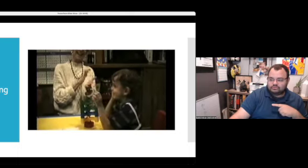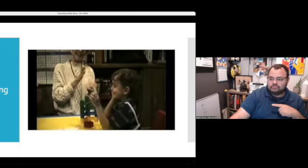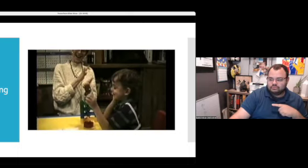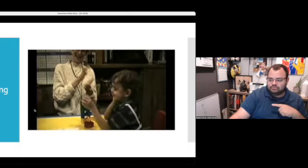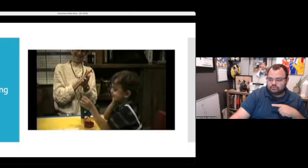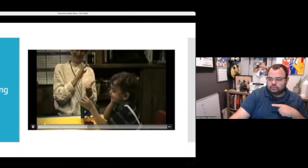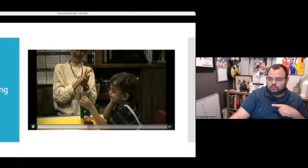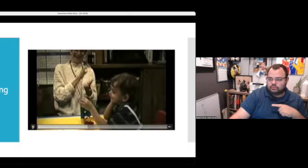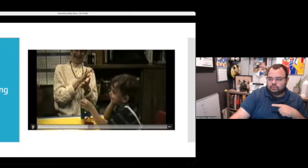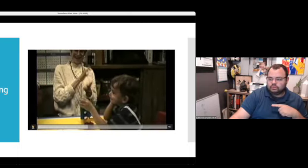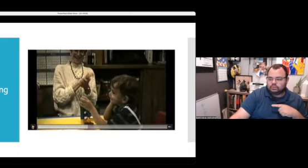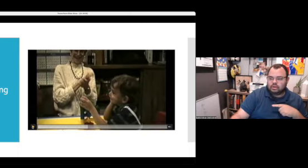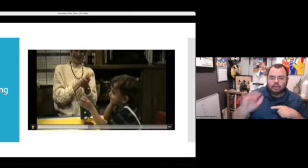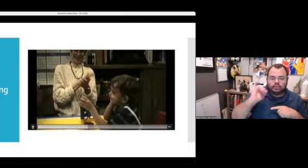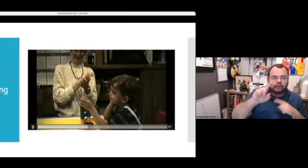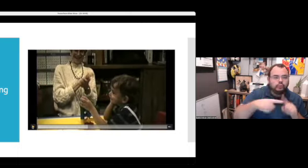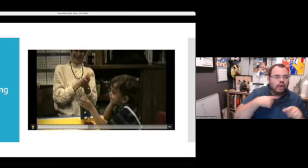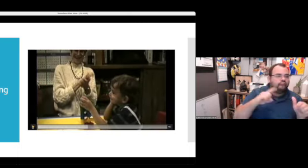Listen, all right.